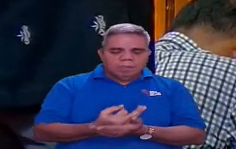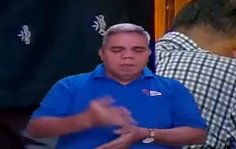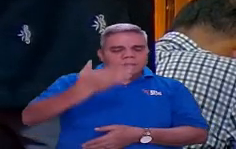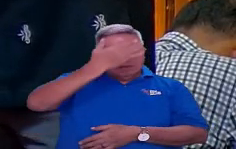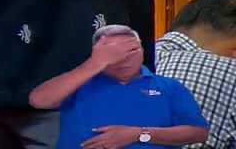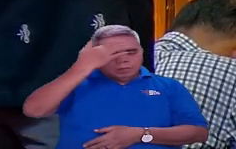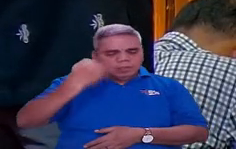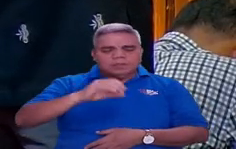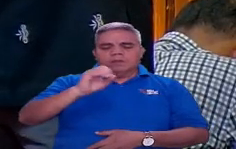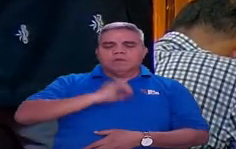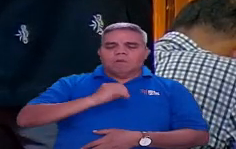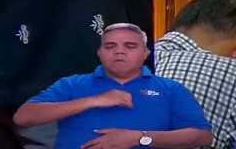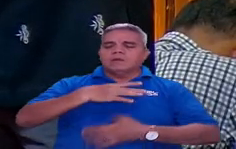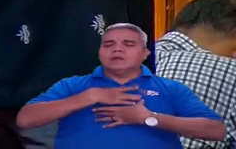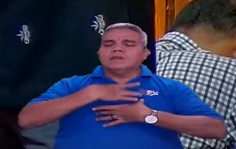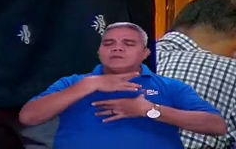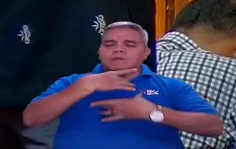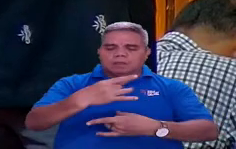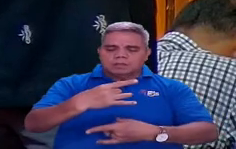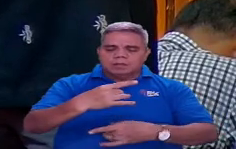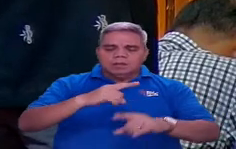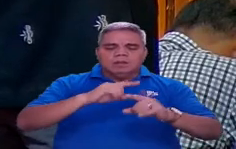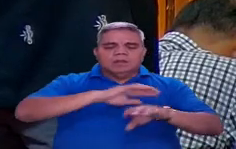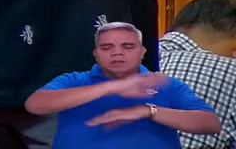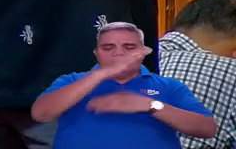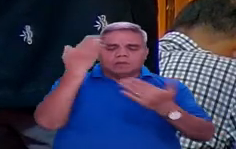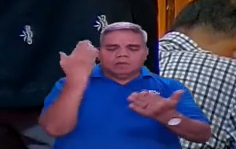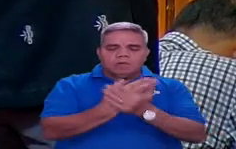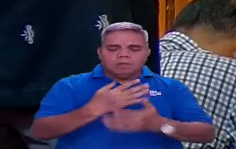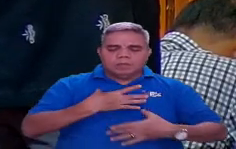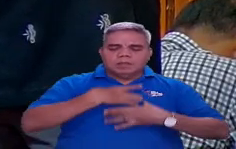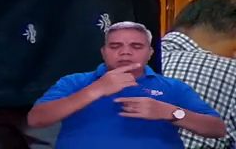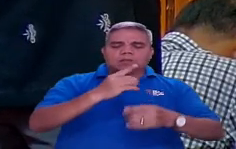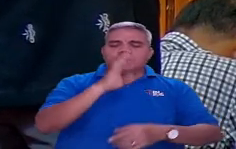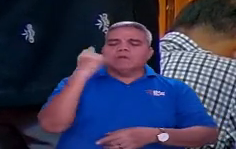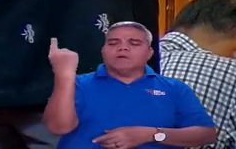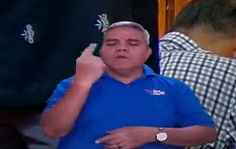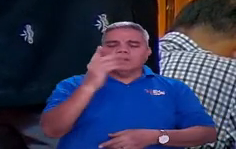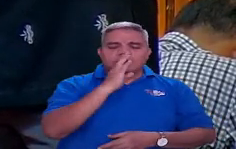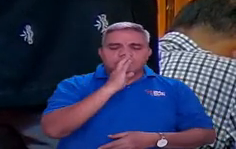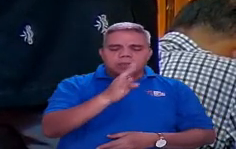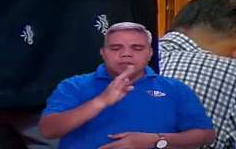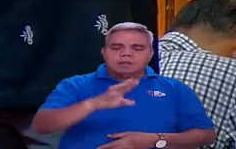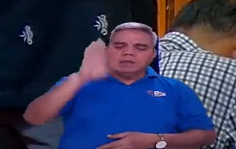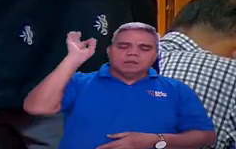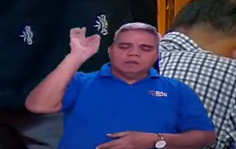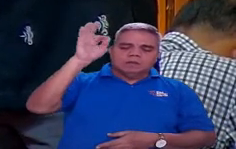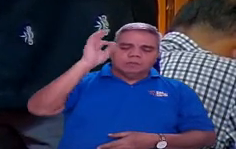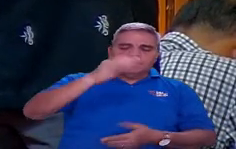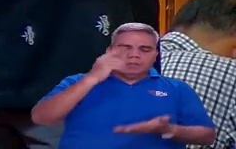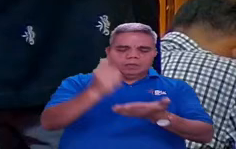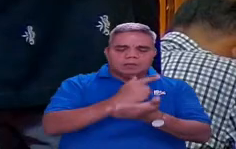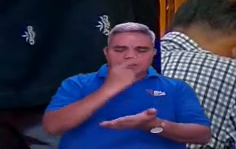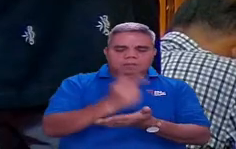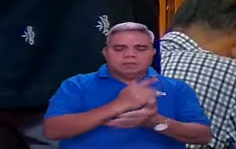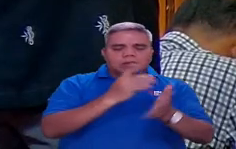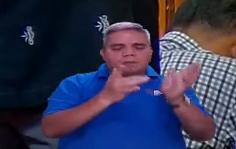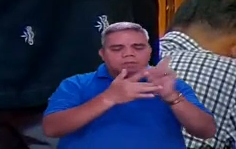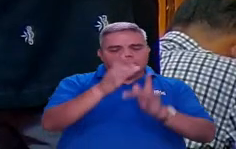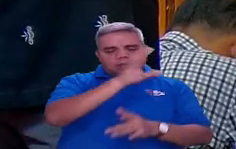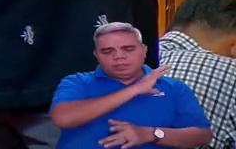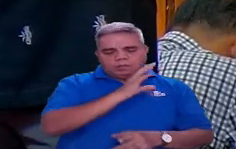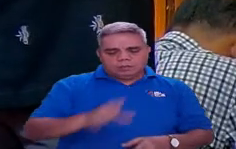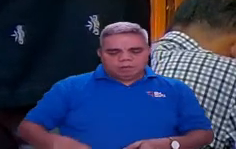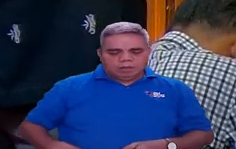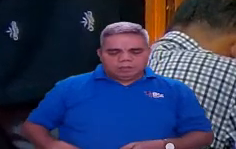will forget our own interest, but our interest will only be to preach the gospel of the Lord